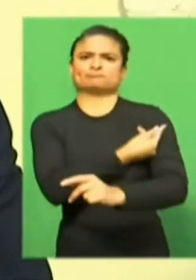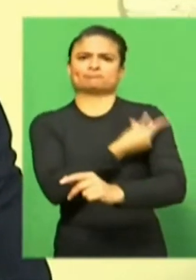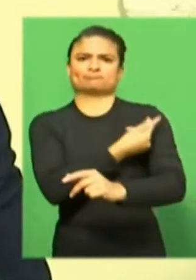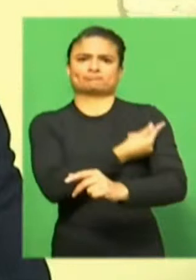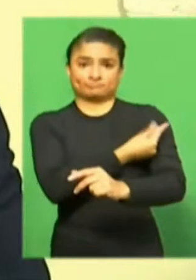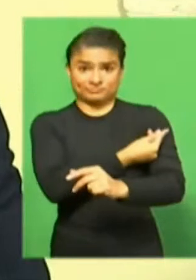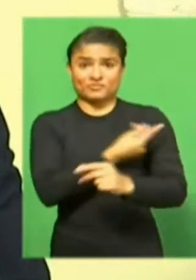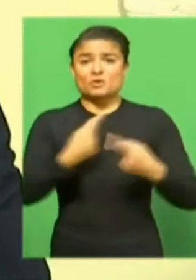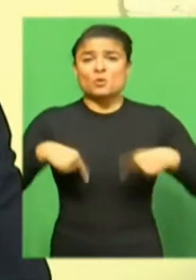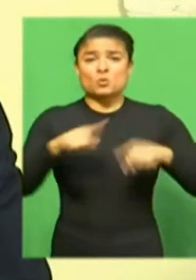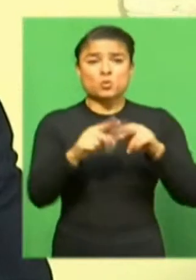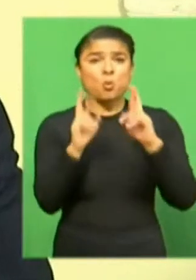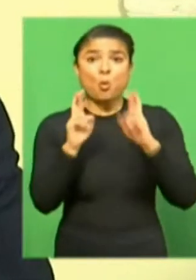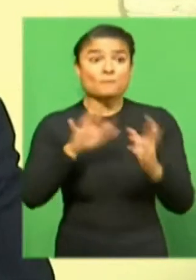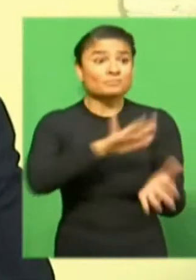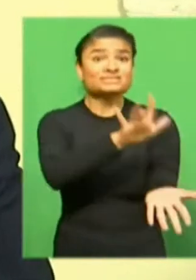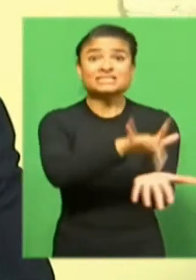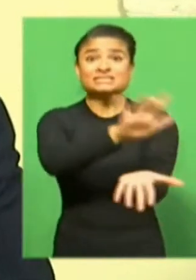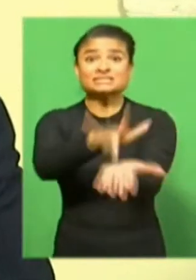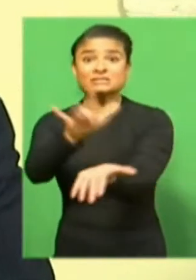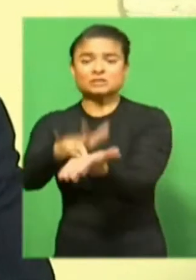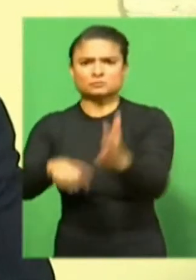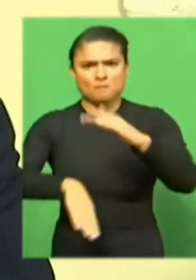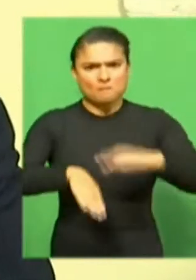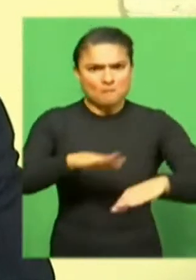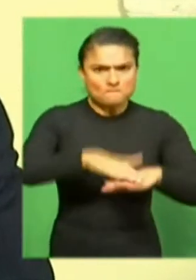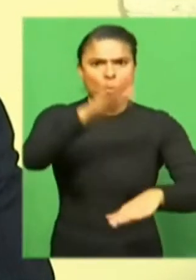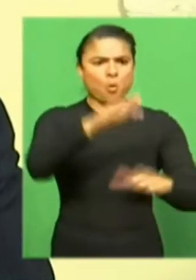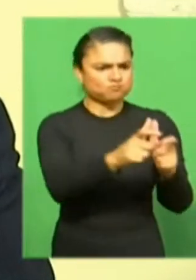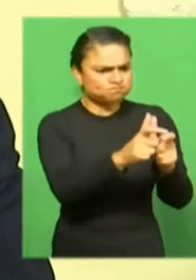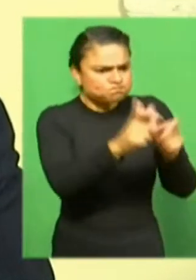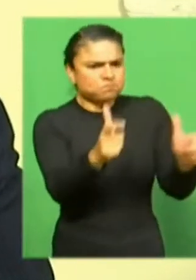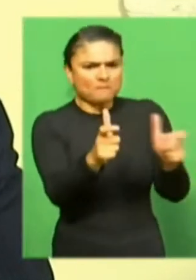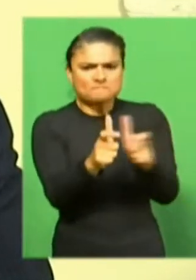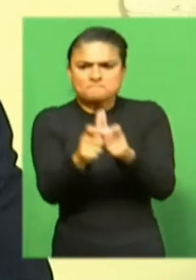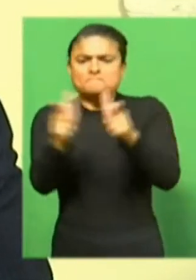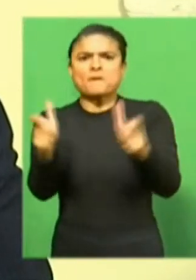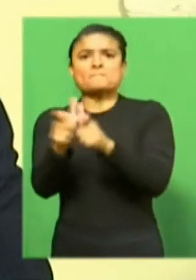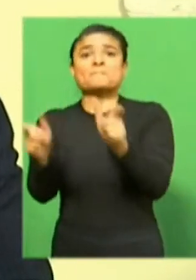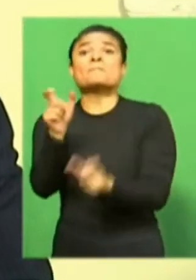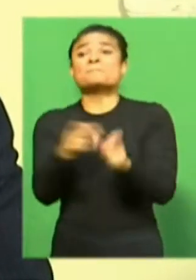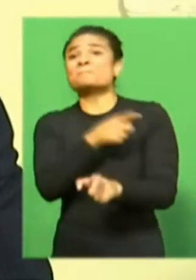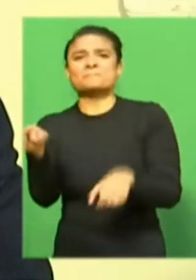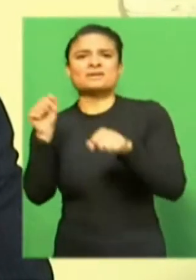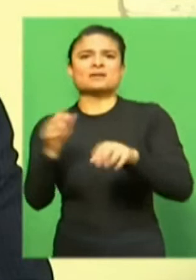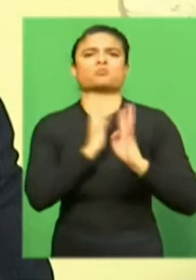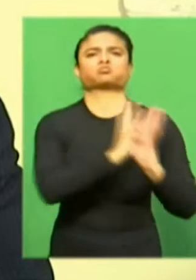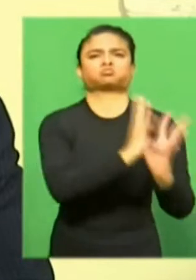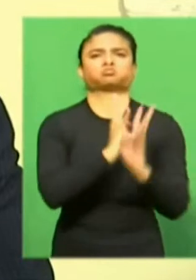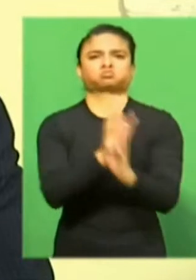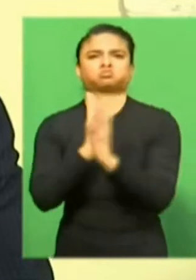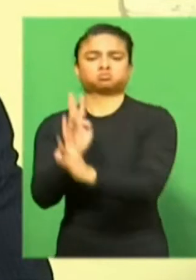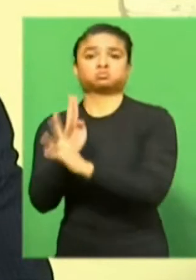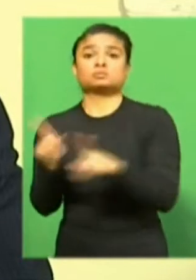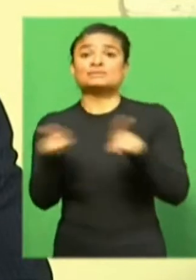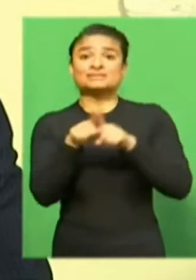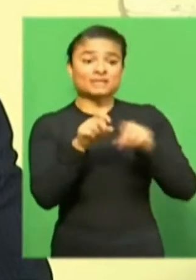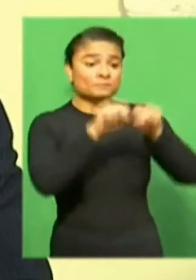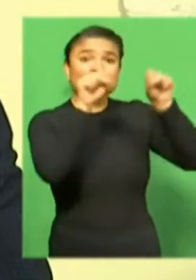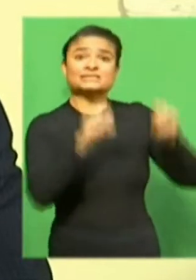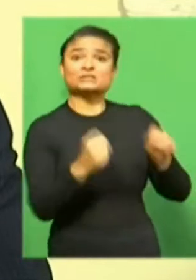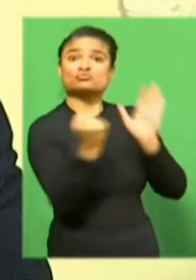vaccination sites and improving the vaccination registration system. We will also increase